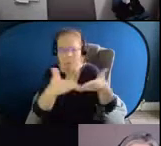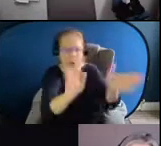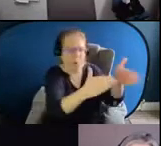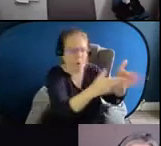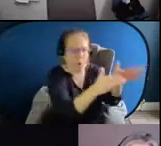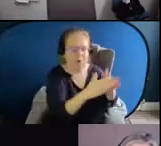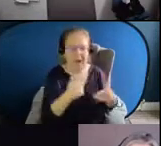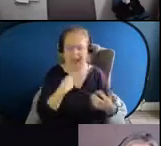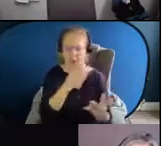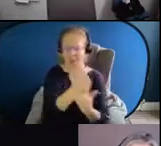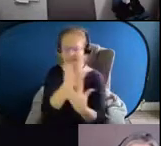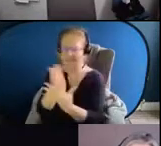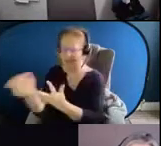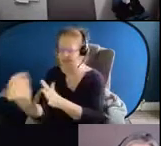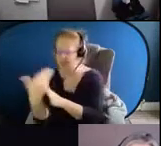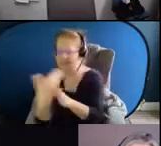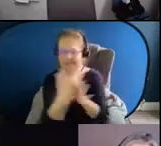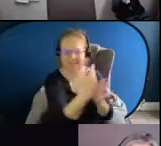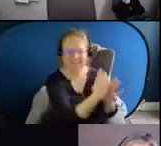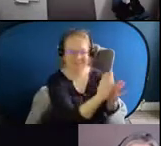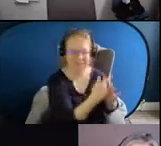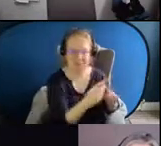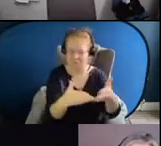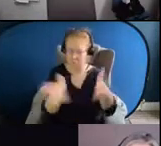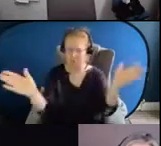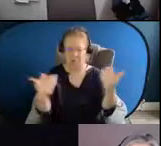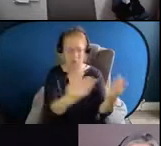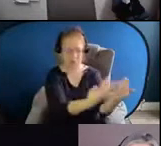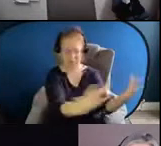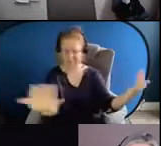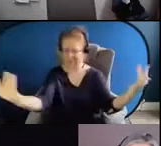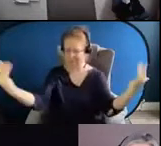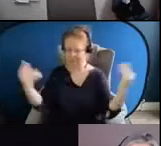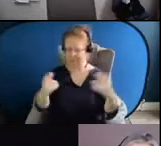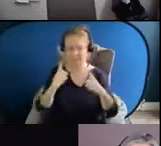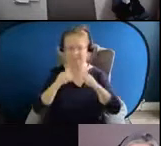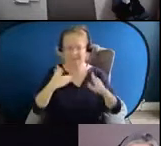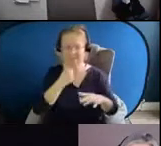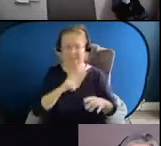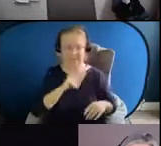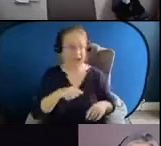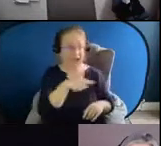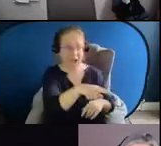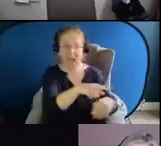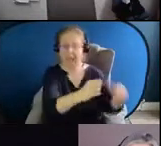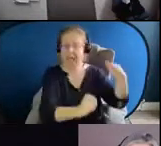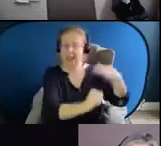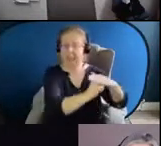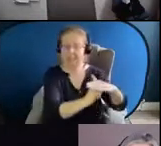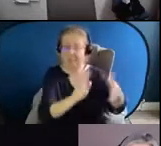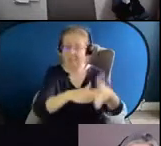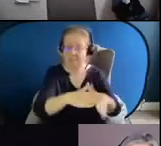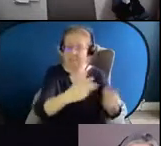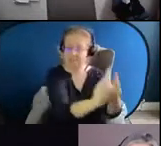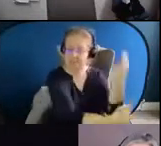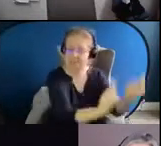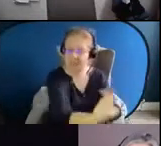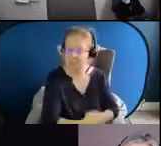amazing people that are limited, not because of themselves, but because of us as technology or service providers.